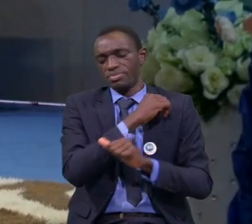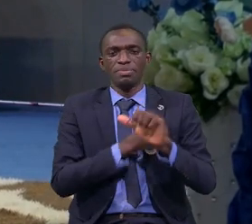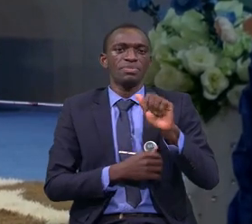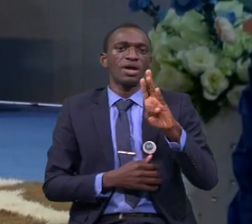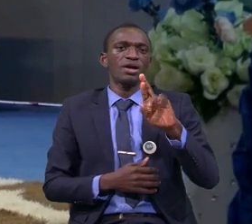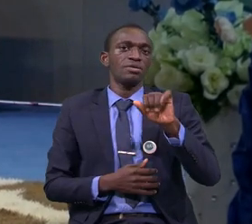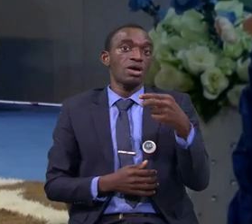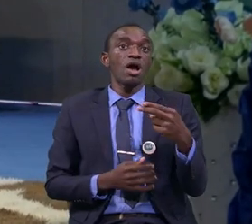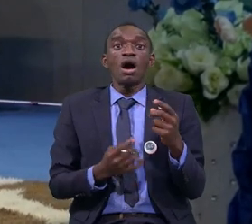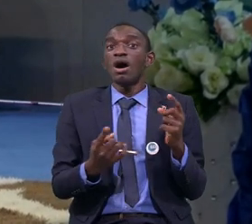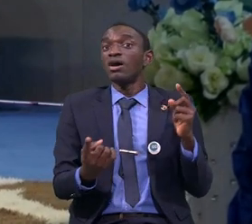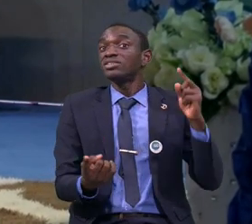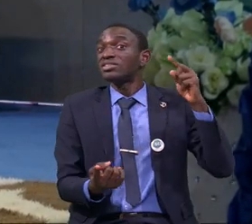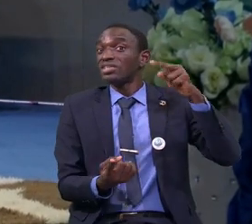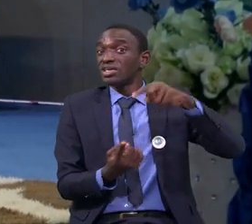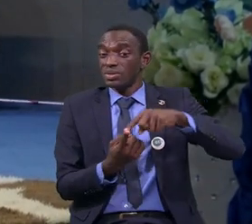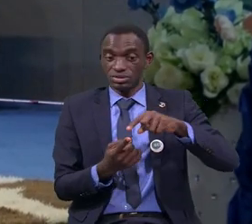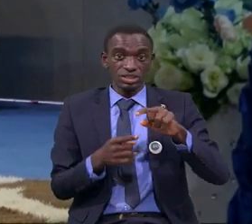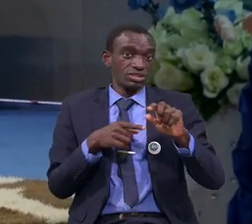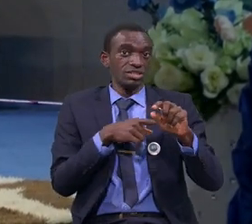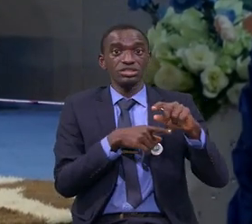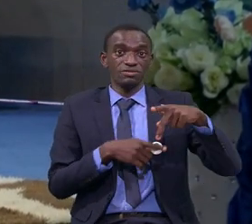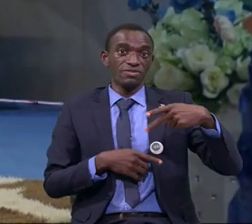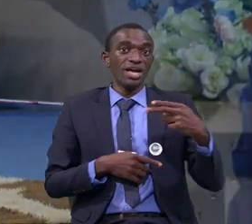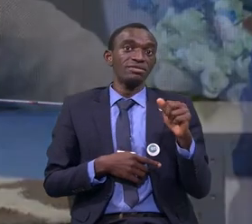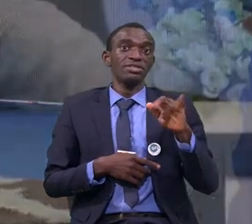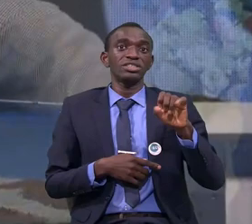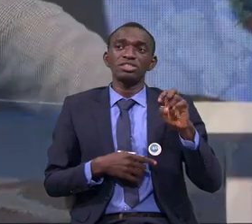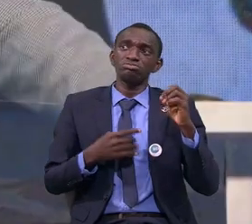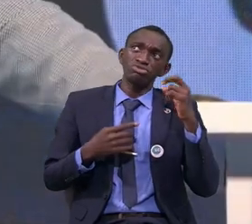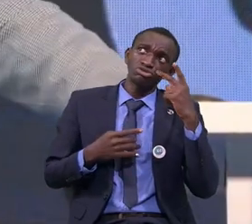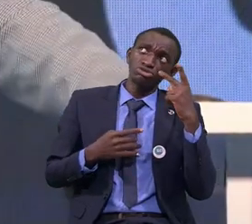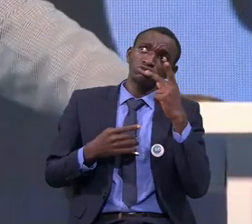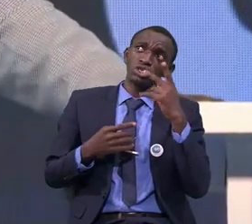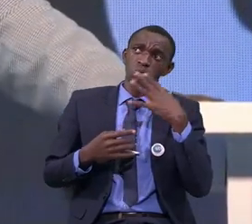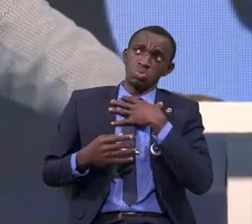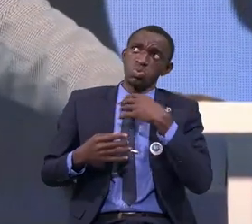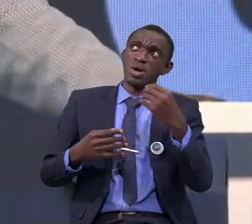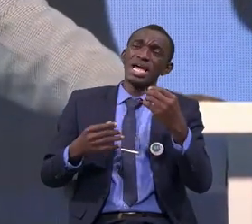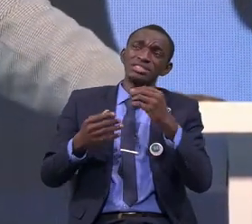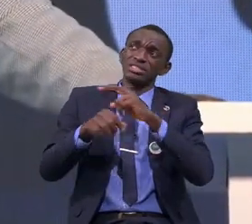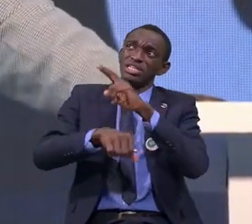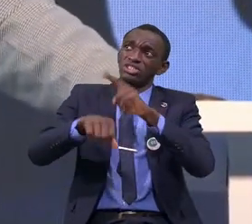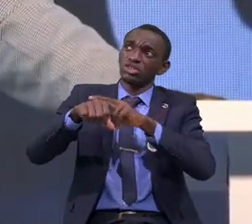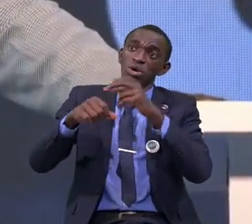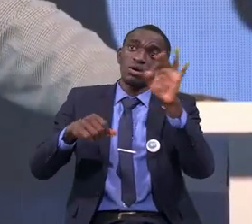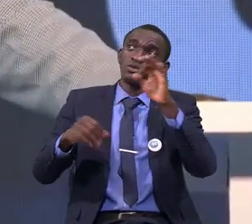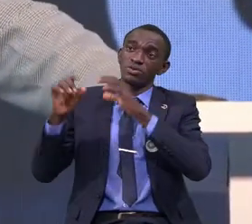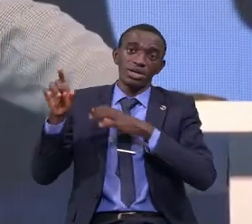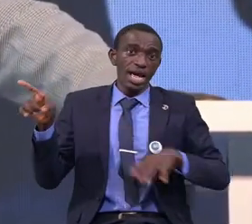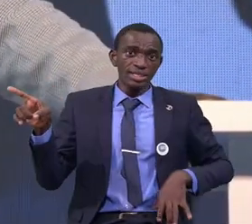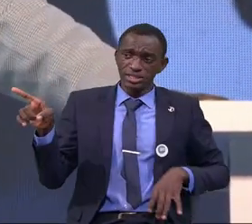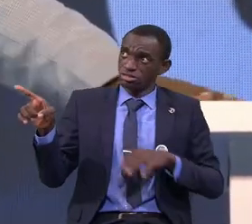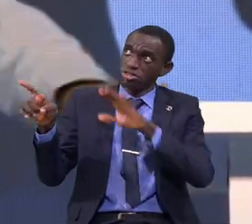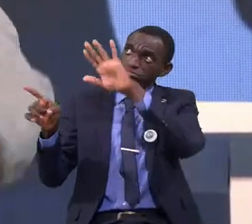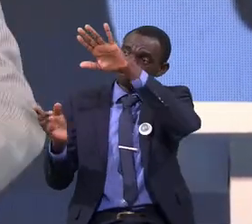Until any of them will see the whiteness and the purity and the immaculate nature of Christ that came